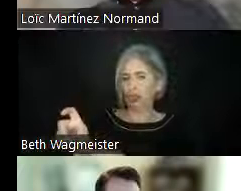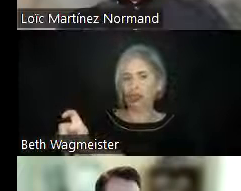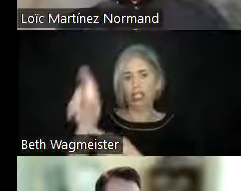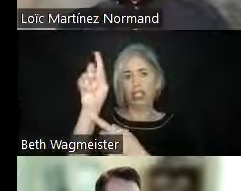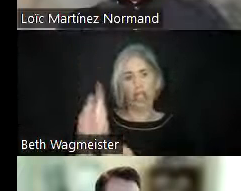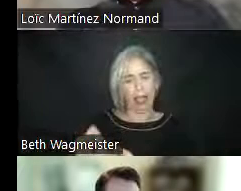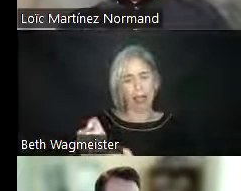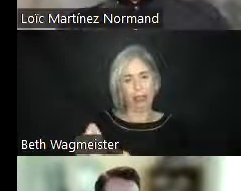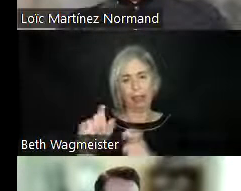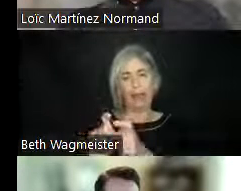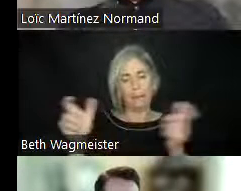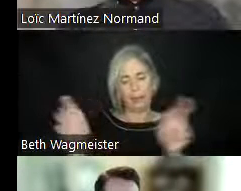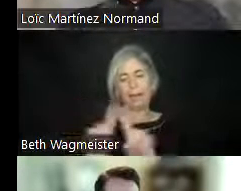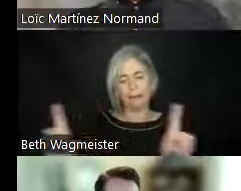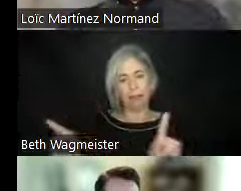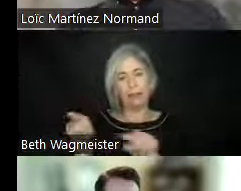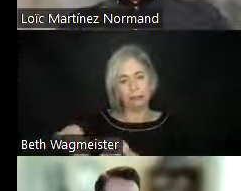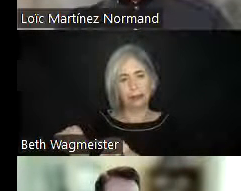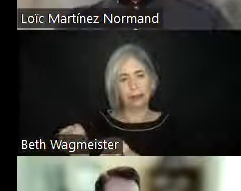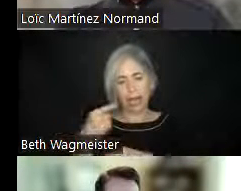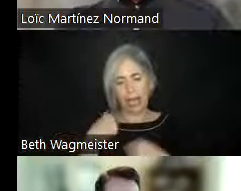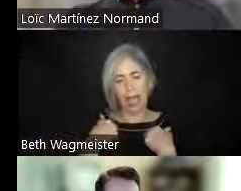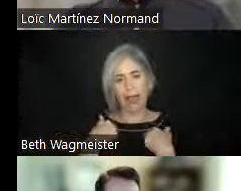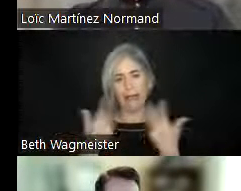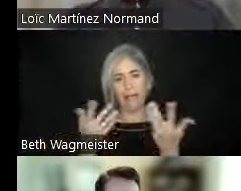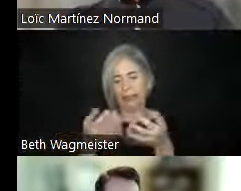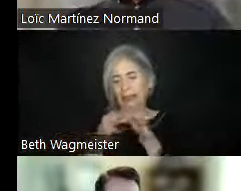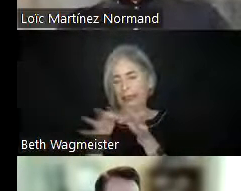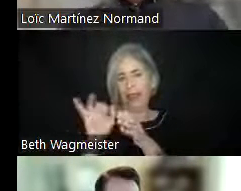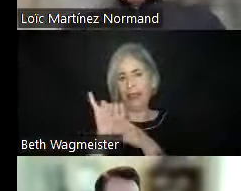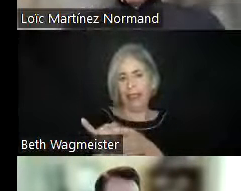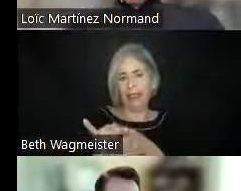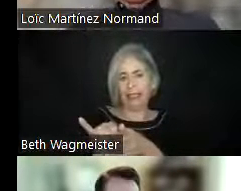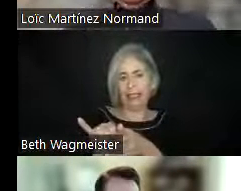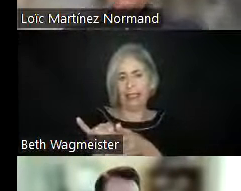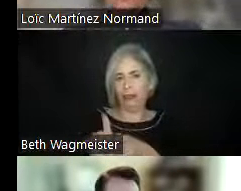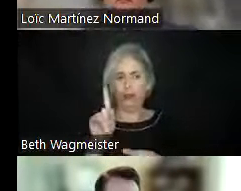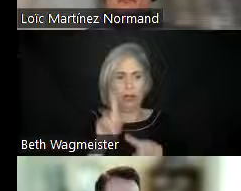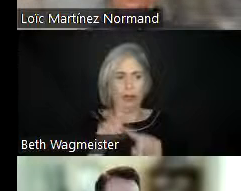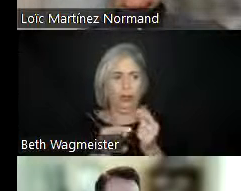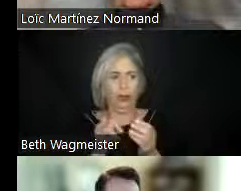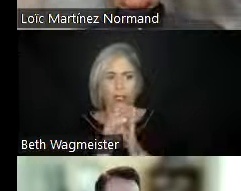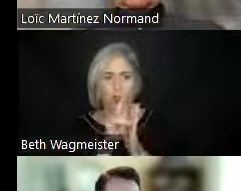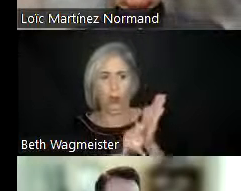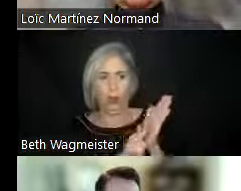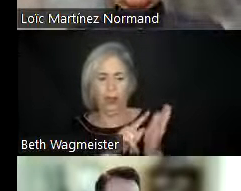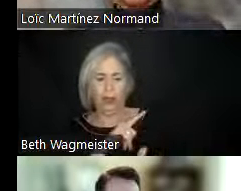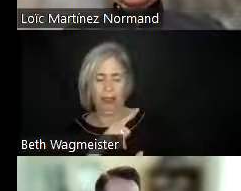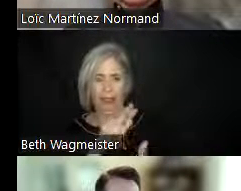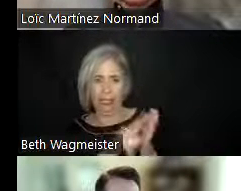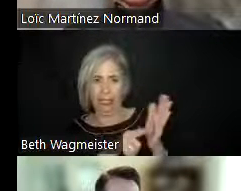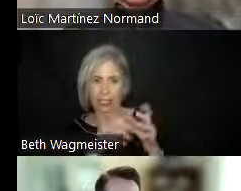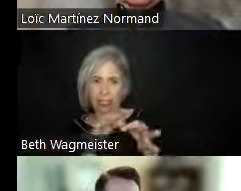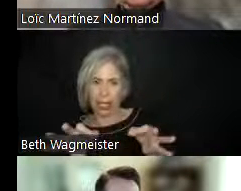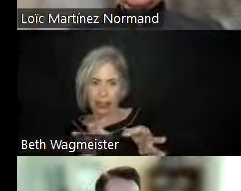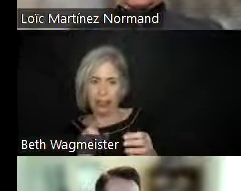there is a big difference. And of course I have simplified this. You can't do this with legal text. So I'll show you the right version.